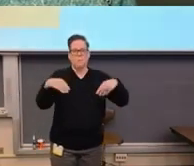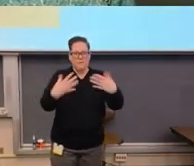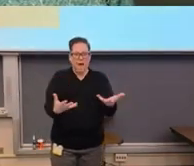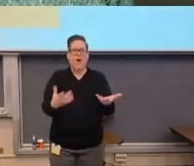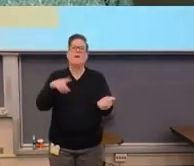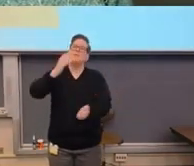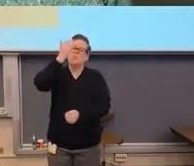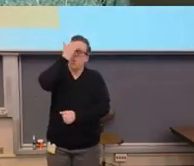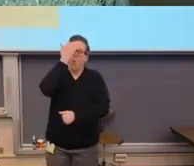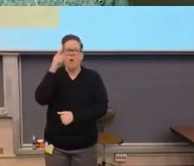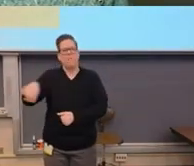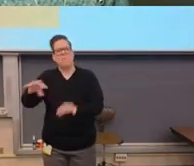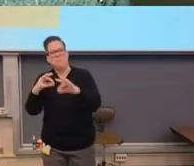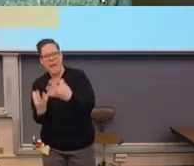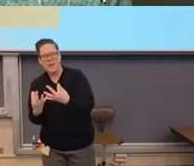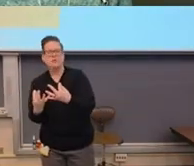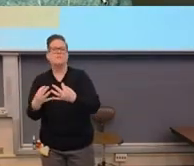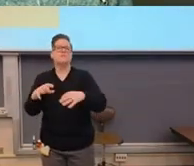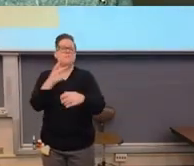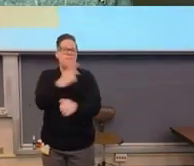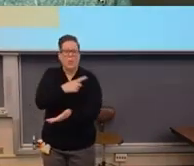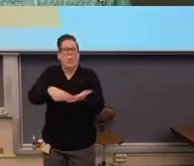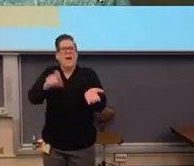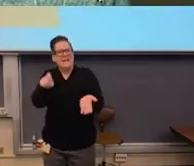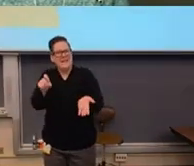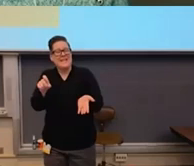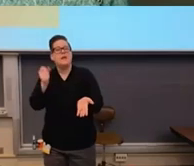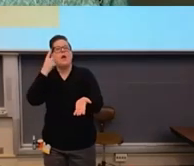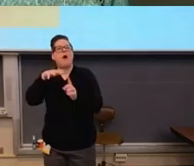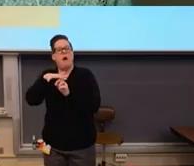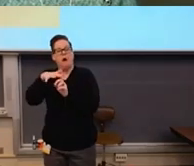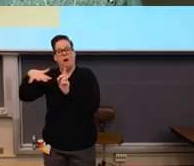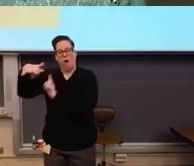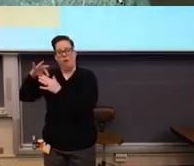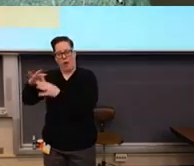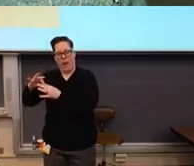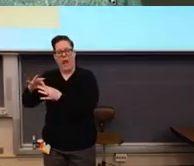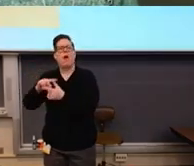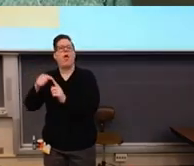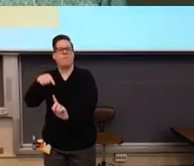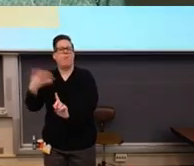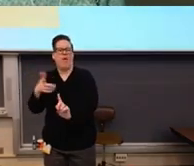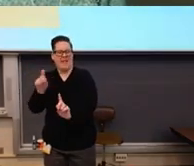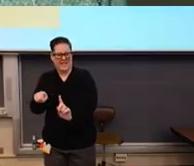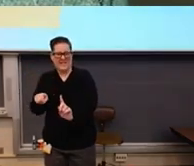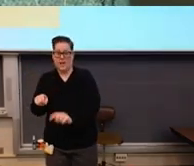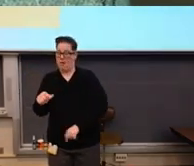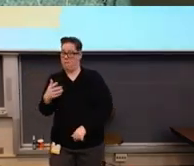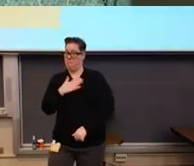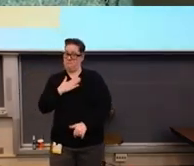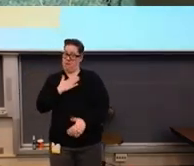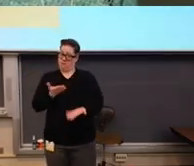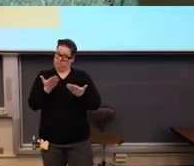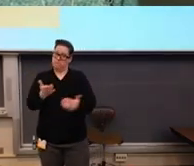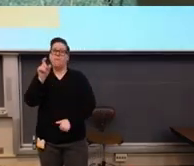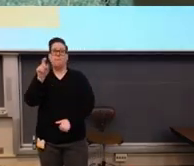patient and the family needs in the context of their relationships. And I contend that we need to do that in